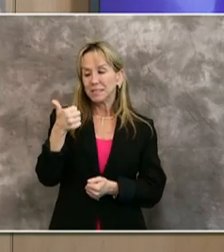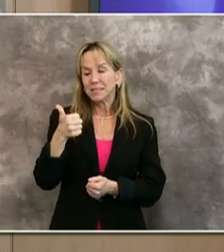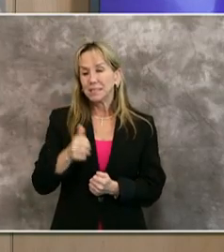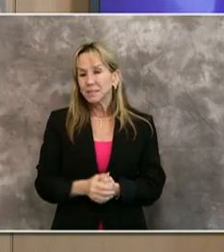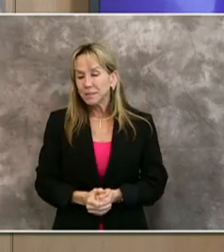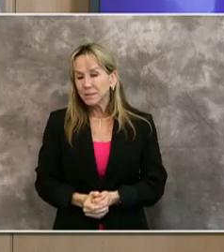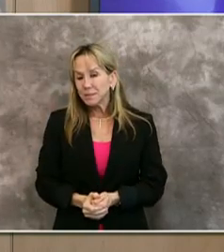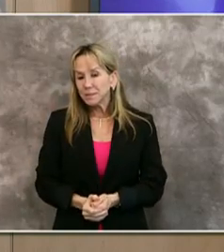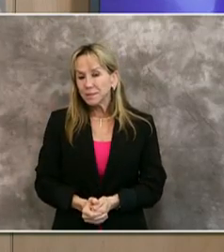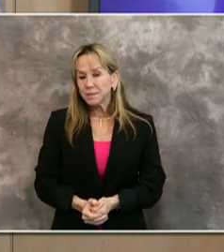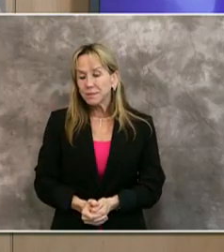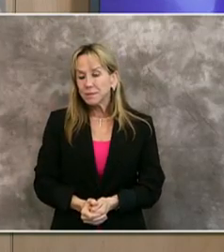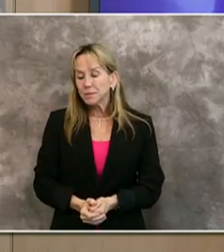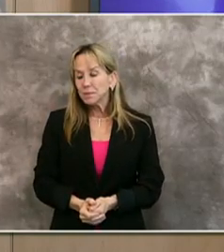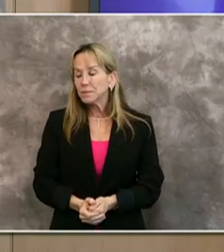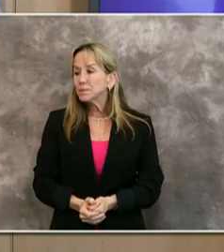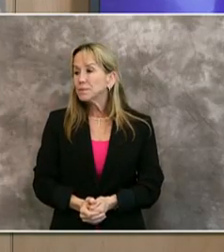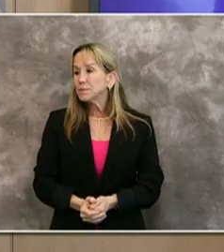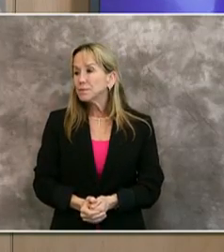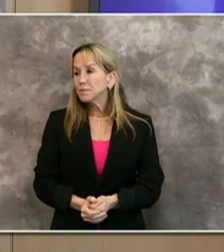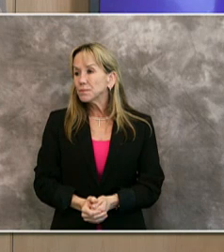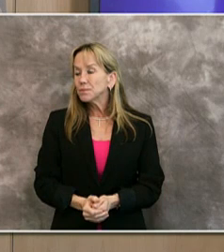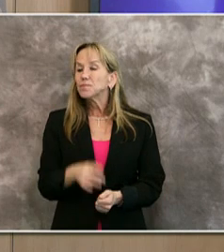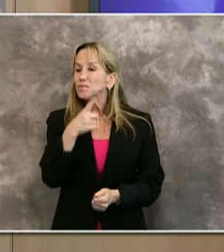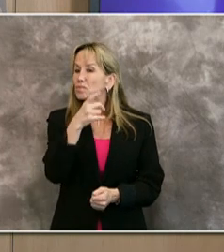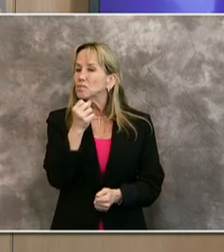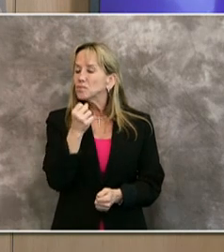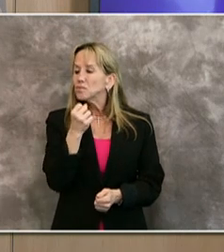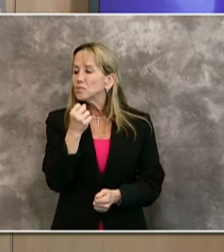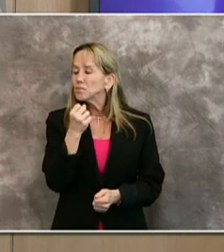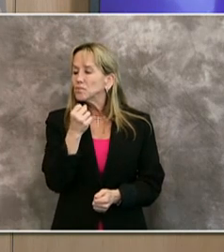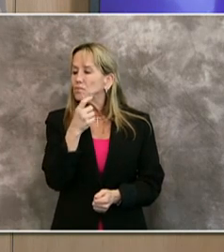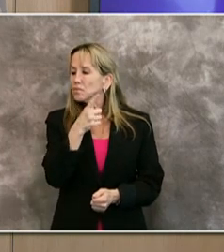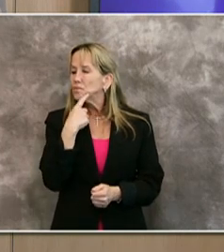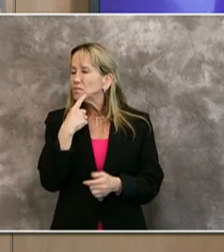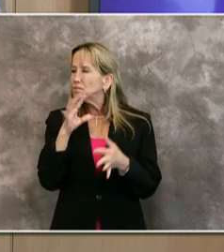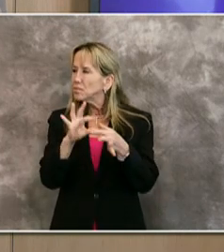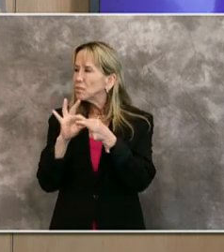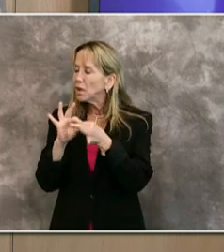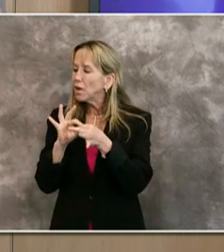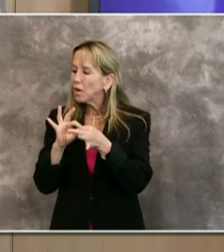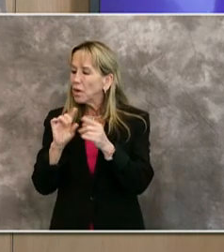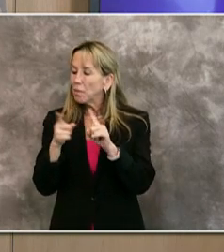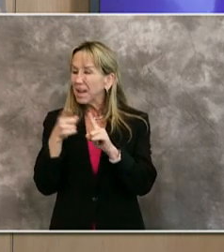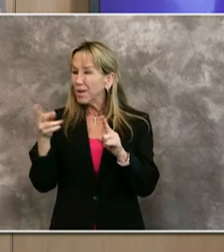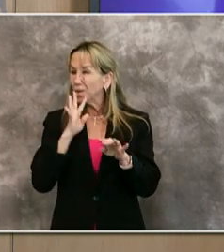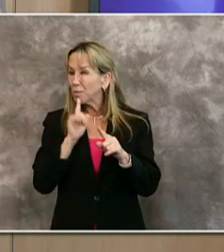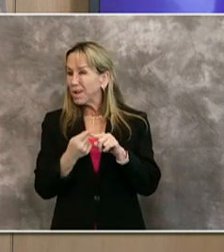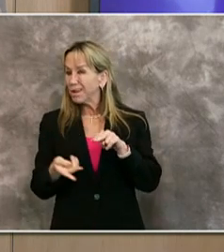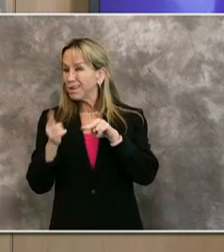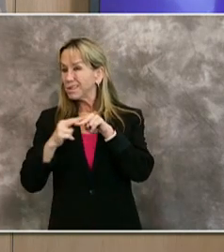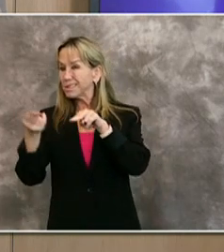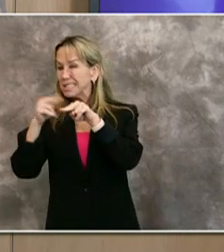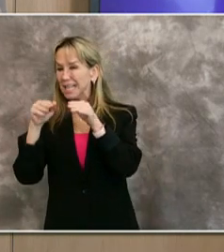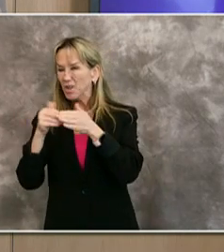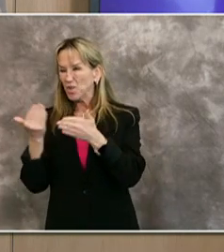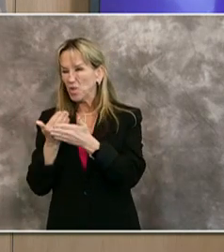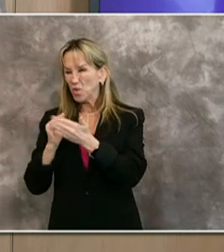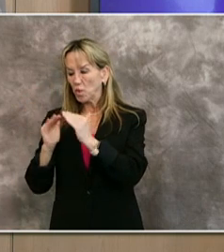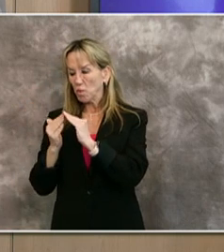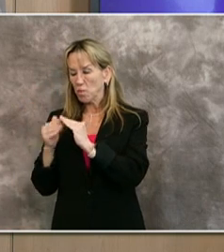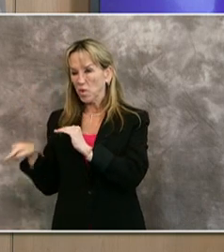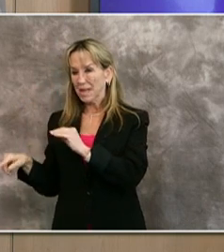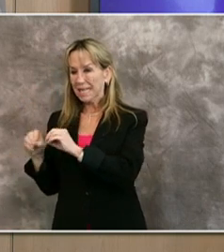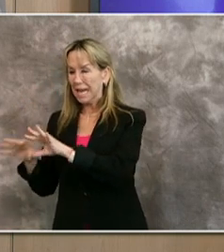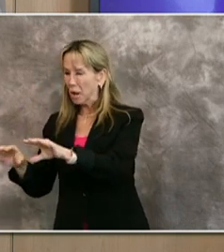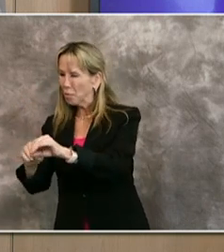Hi, good afternoon. Thanks for taking my call. This is in regard to mentioning of the uptick in the new community outbreaks. Can